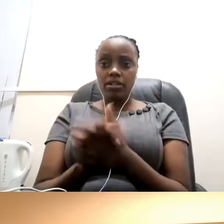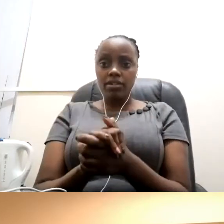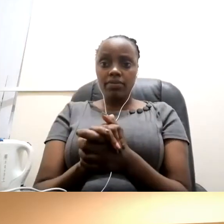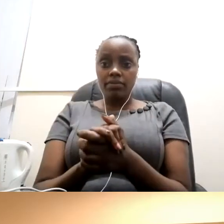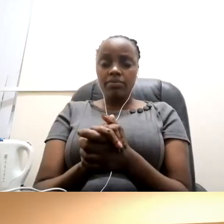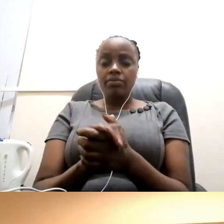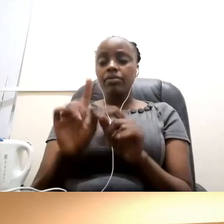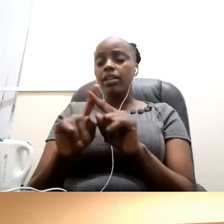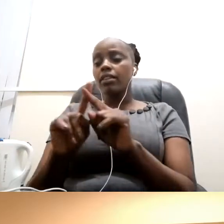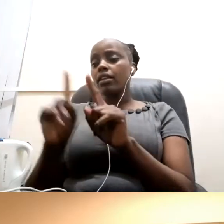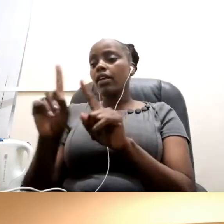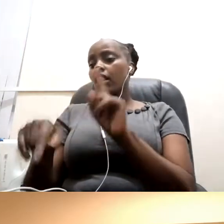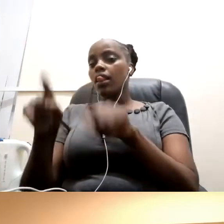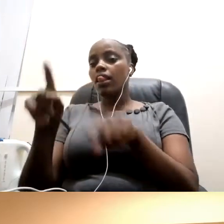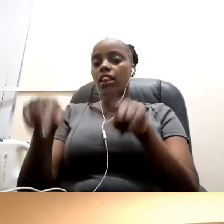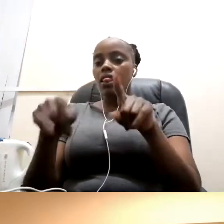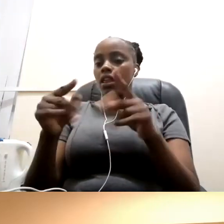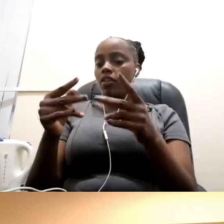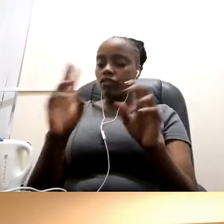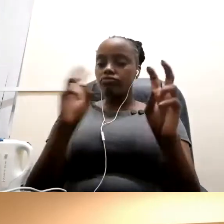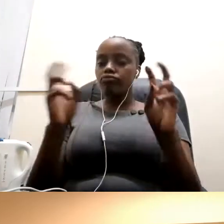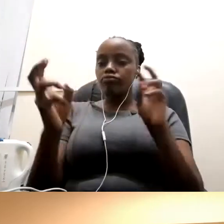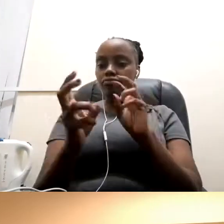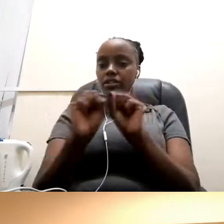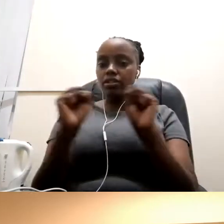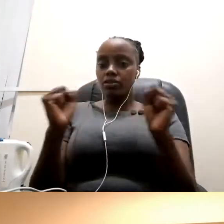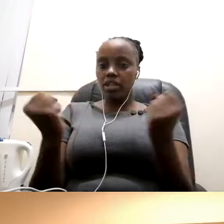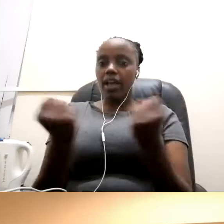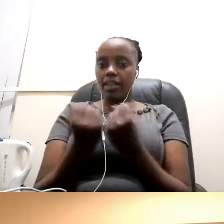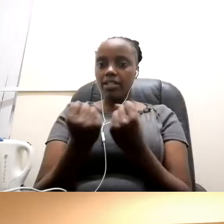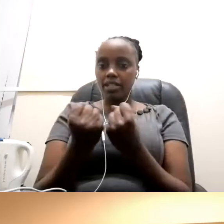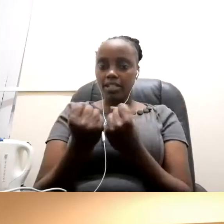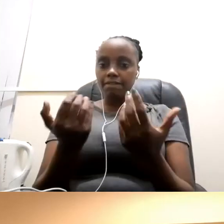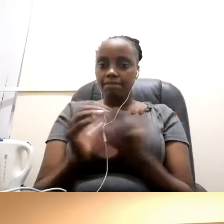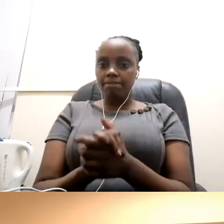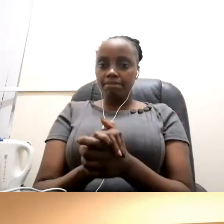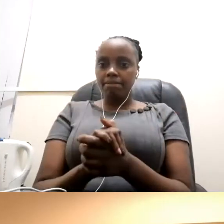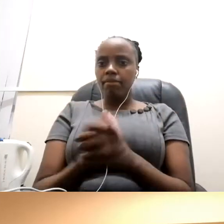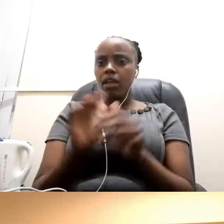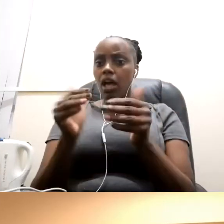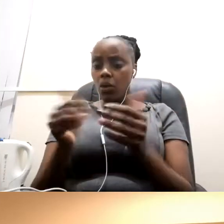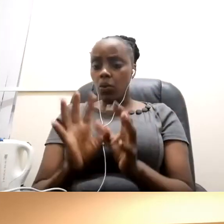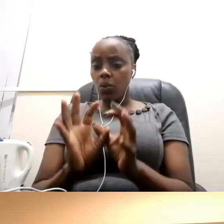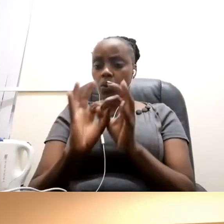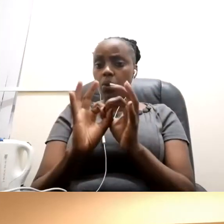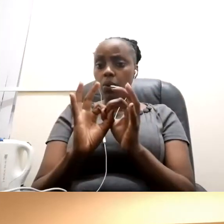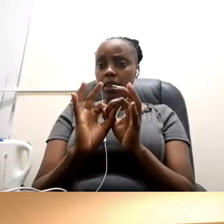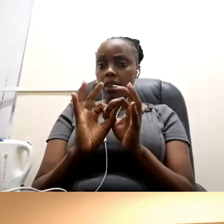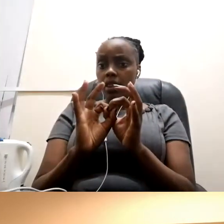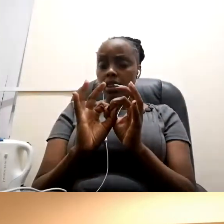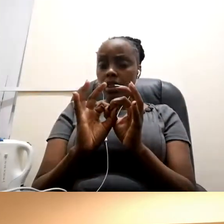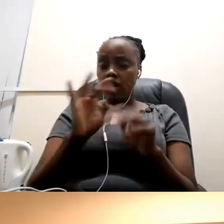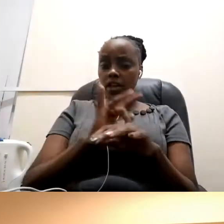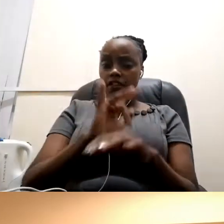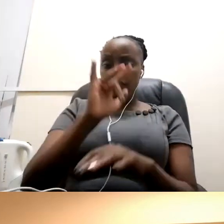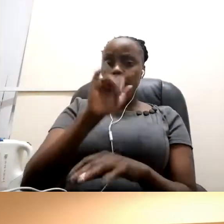different aspects in the society, with binding effects in relation to